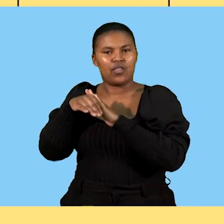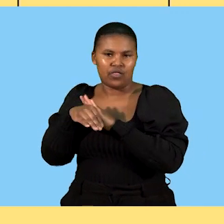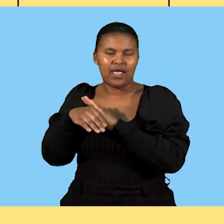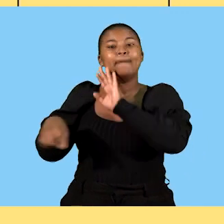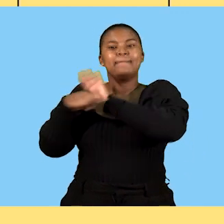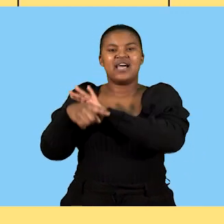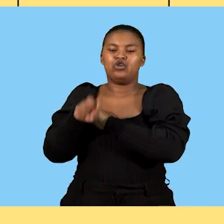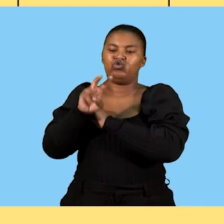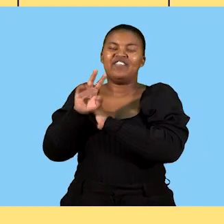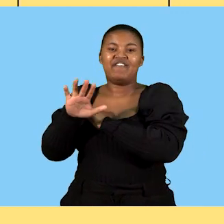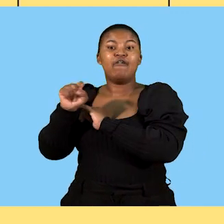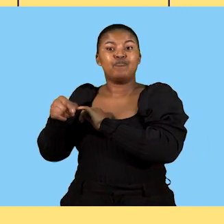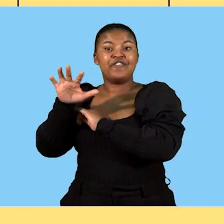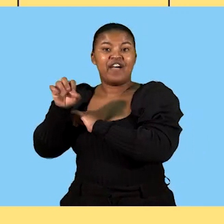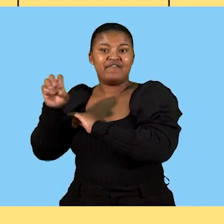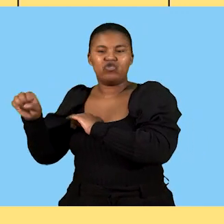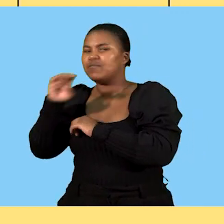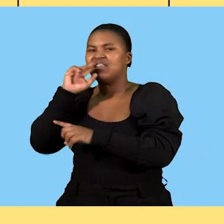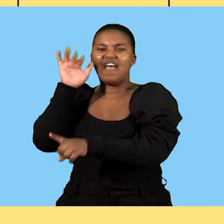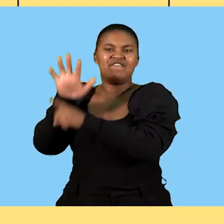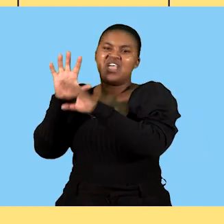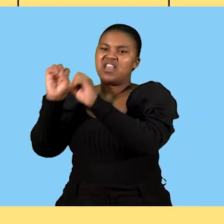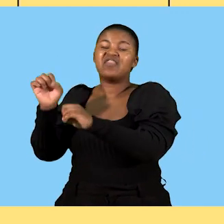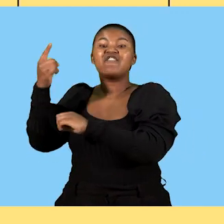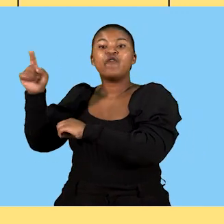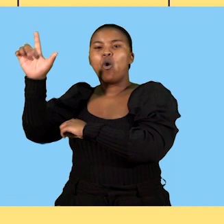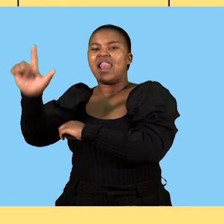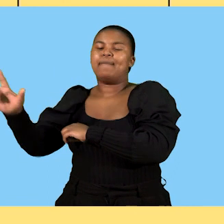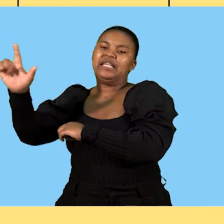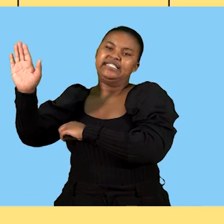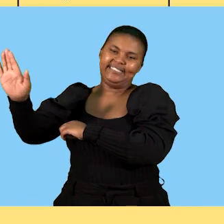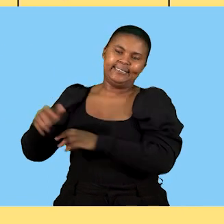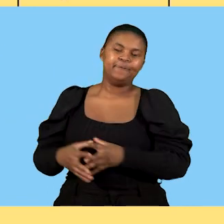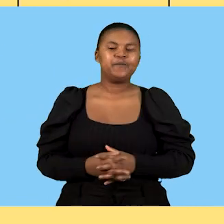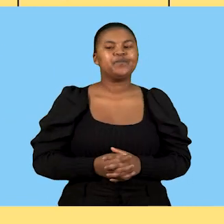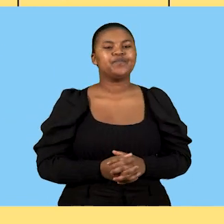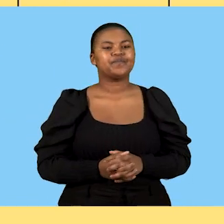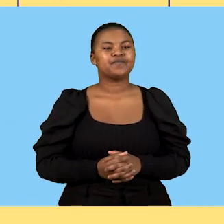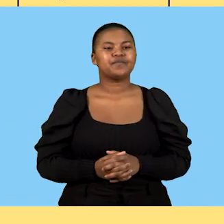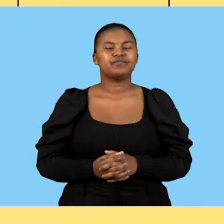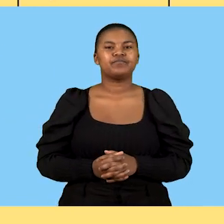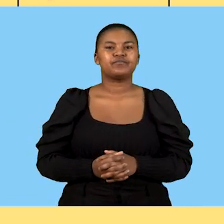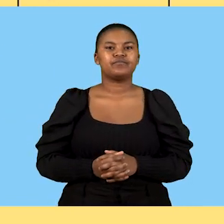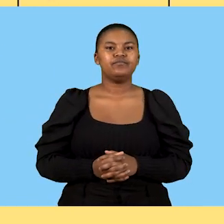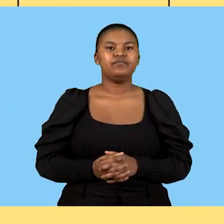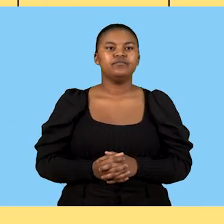less, minus 25.5. It has no effect on my liabilities.